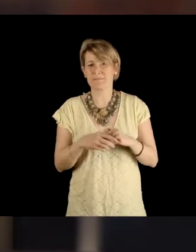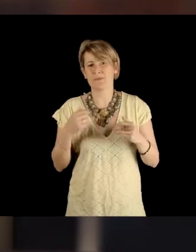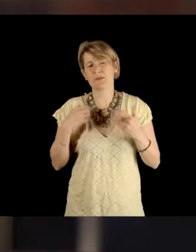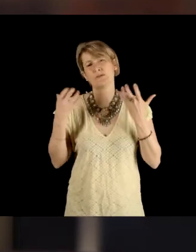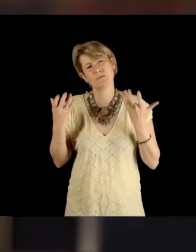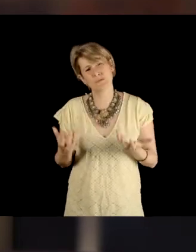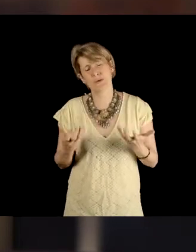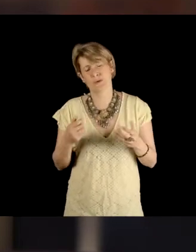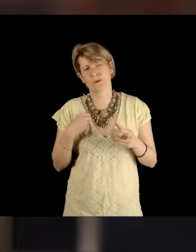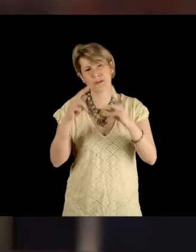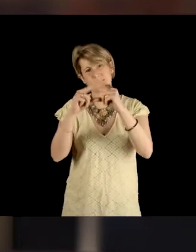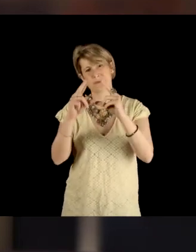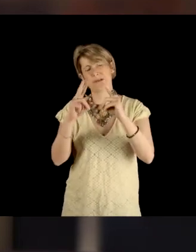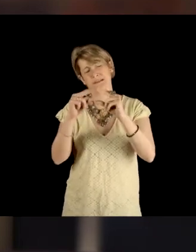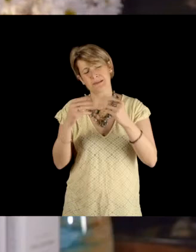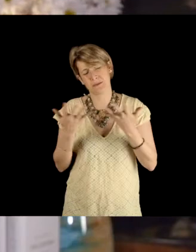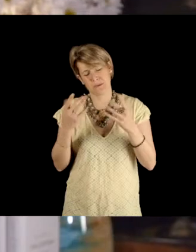connection with our heart.